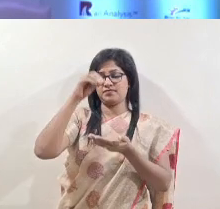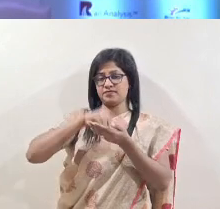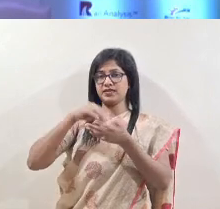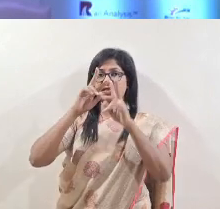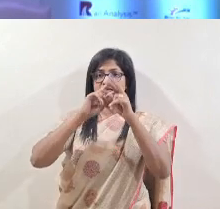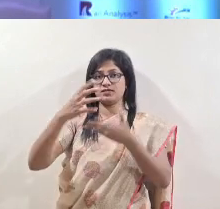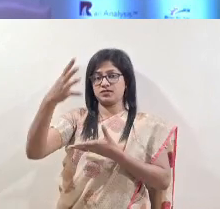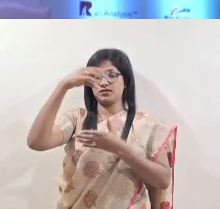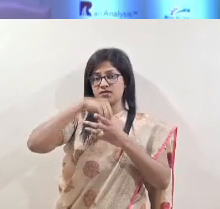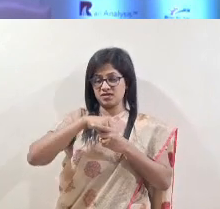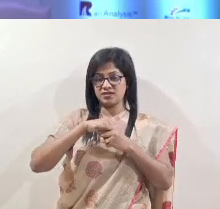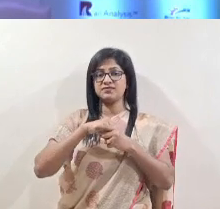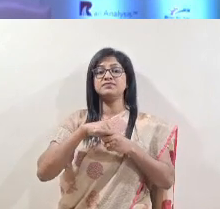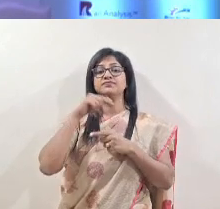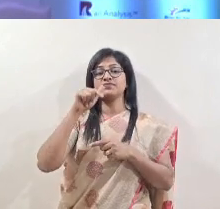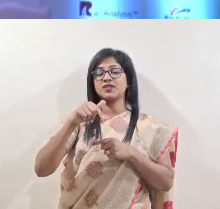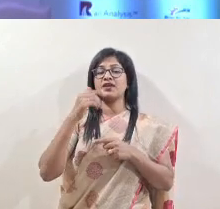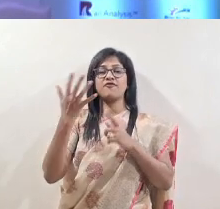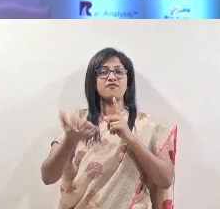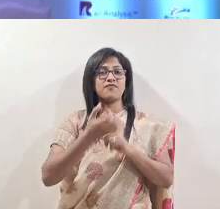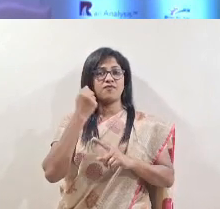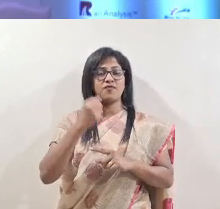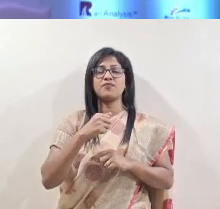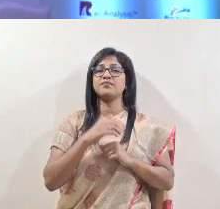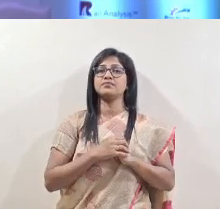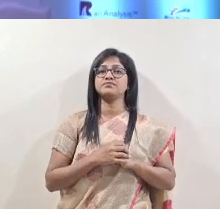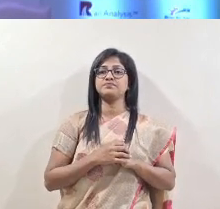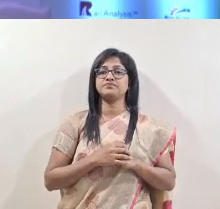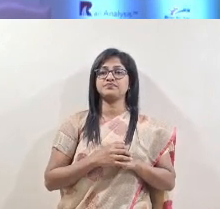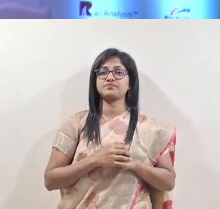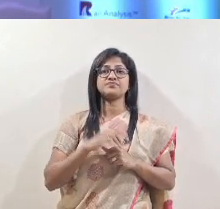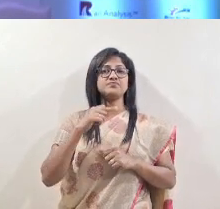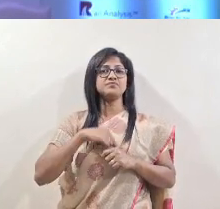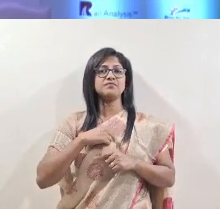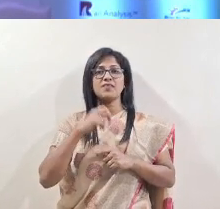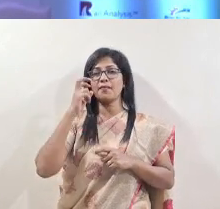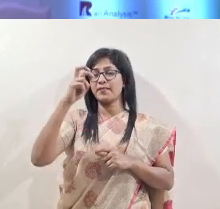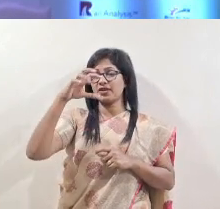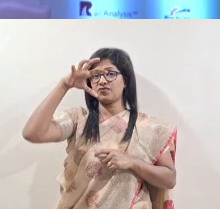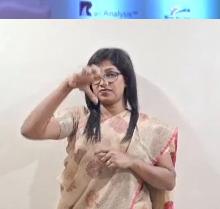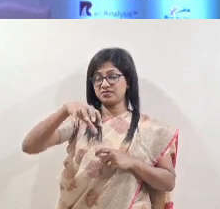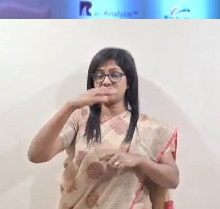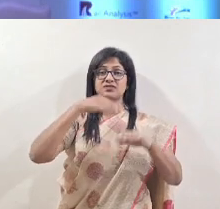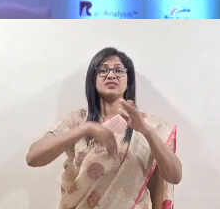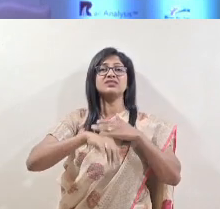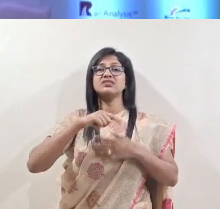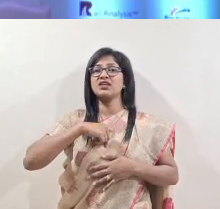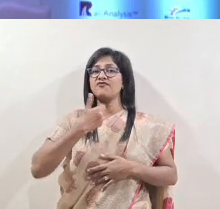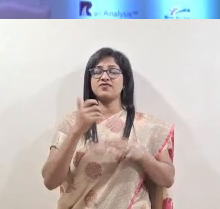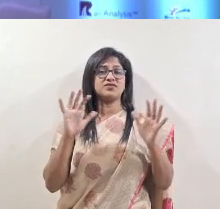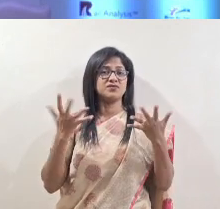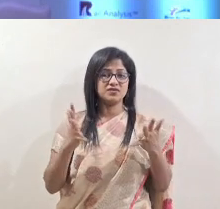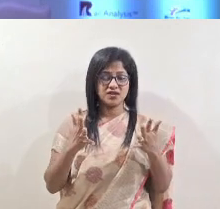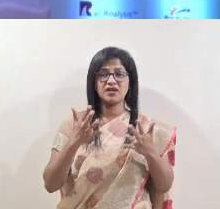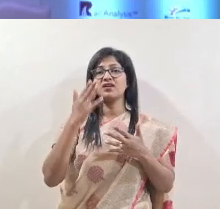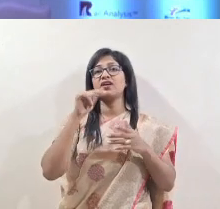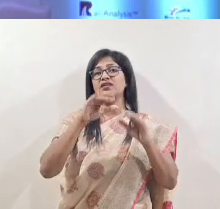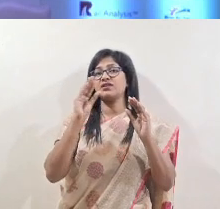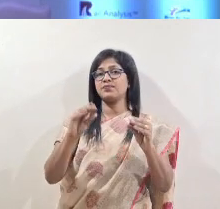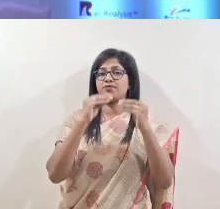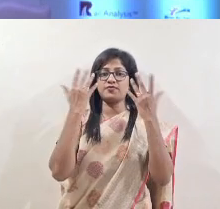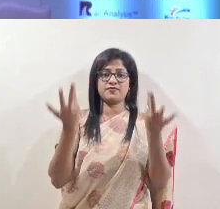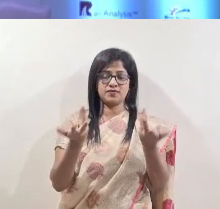identify what are the reasons of discomfort at a metro station and how it can be improved.